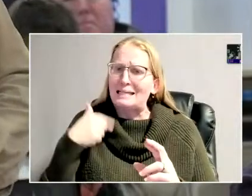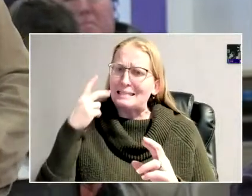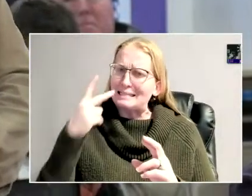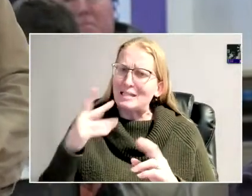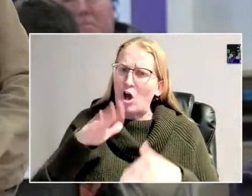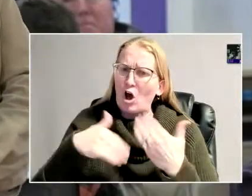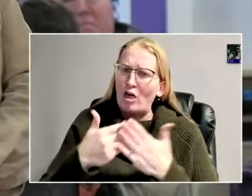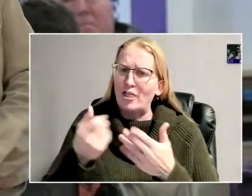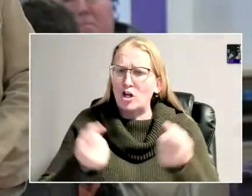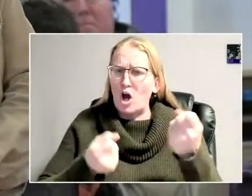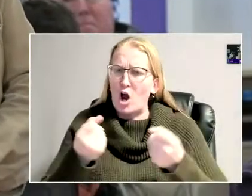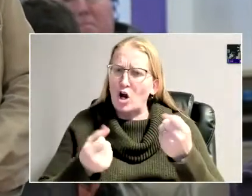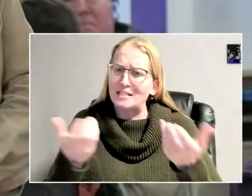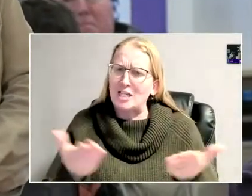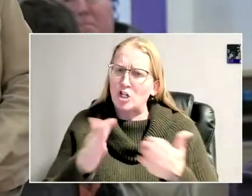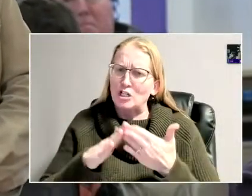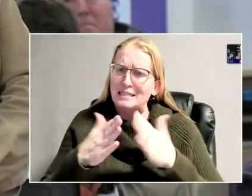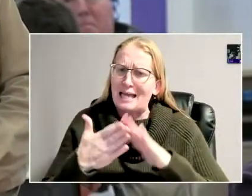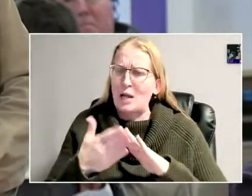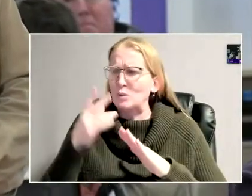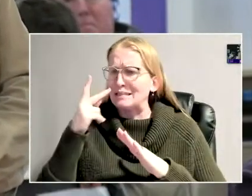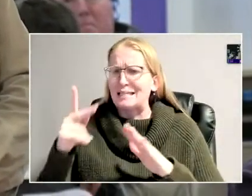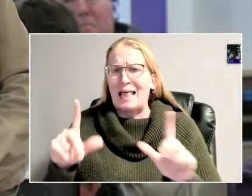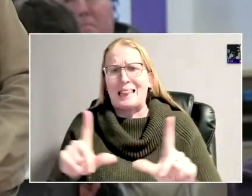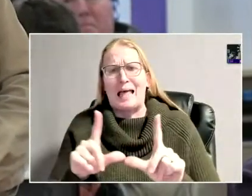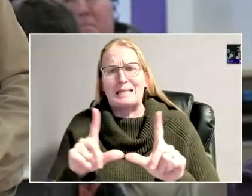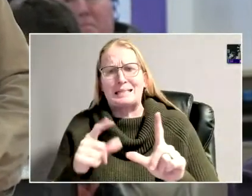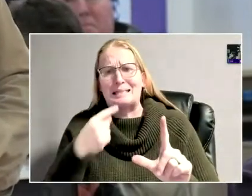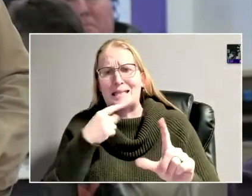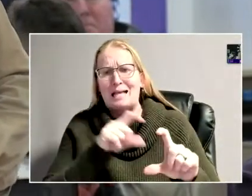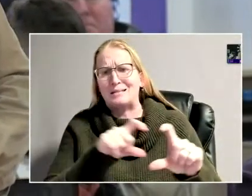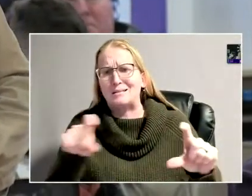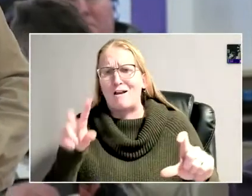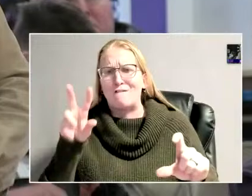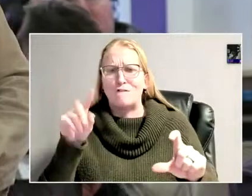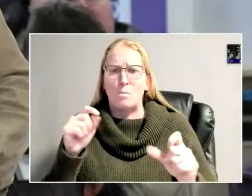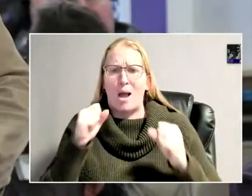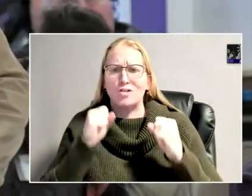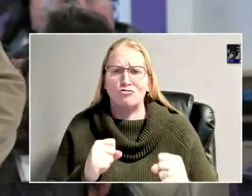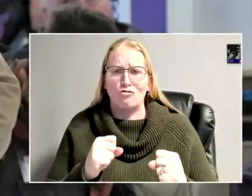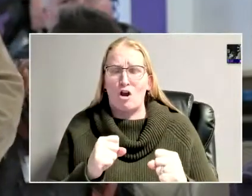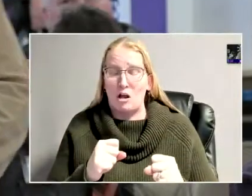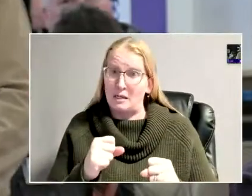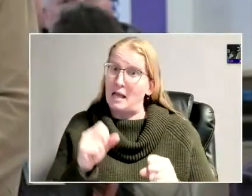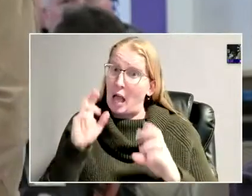say Vermont strong that this is what they